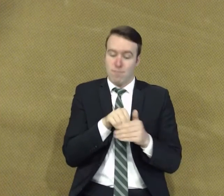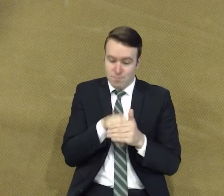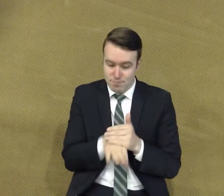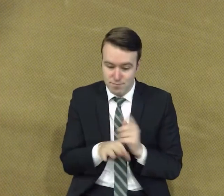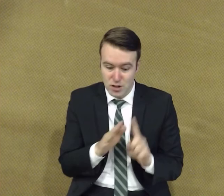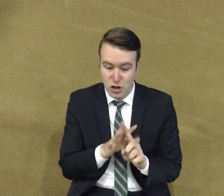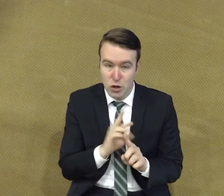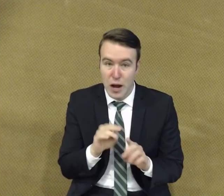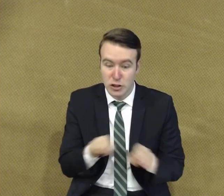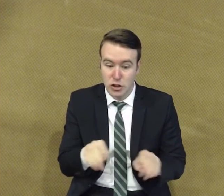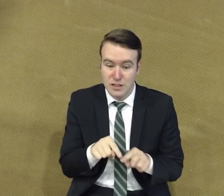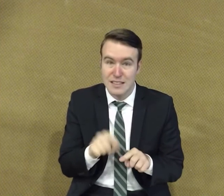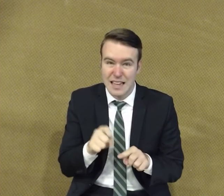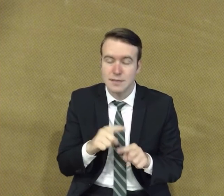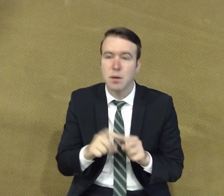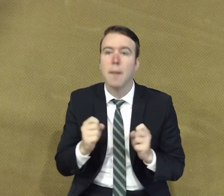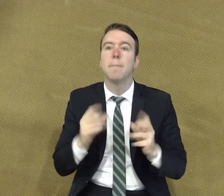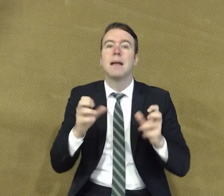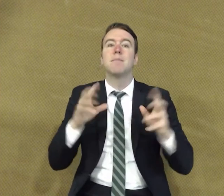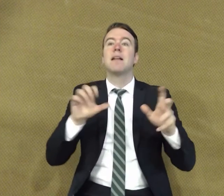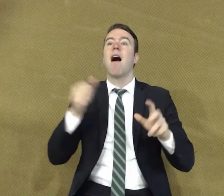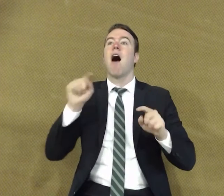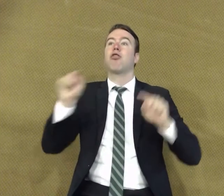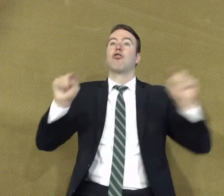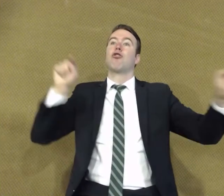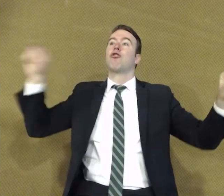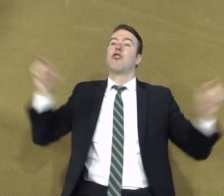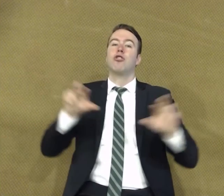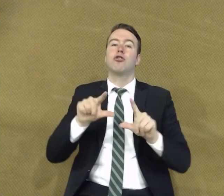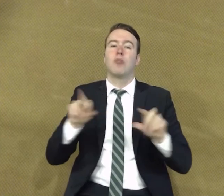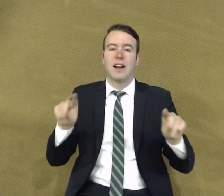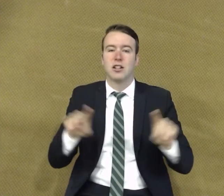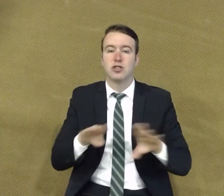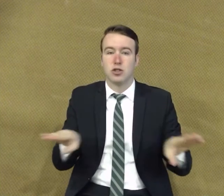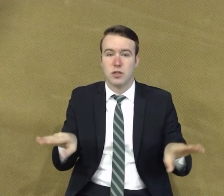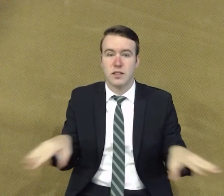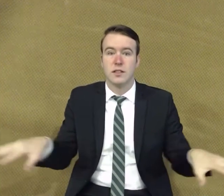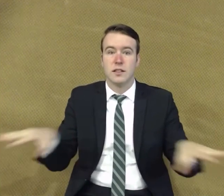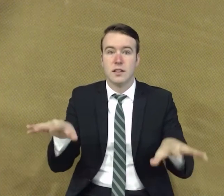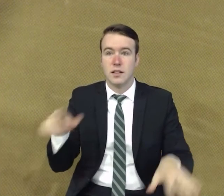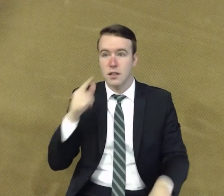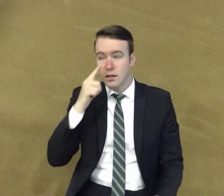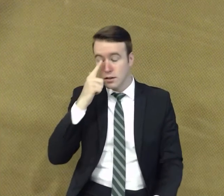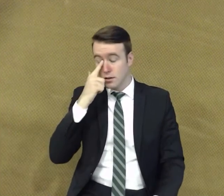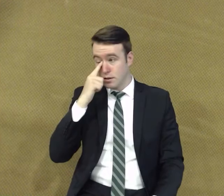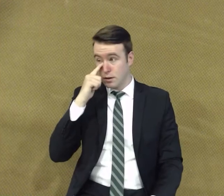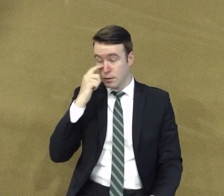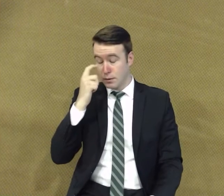biological grandchildren, many, many other grandchildren. So